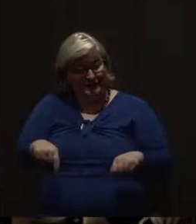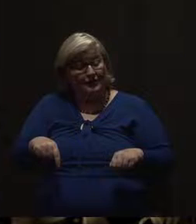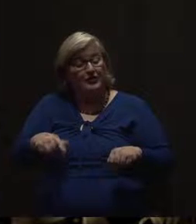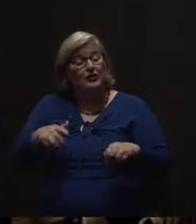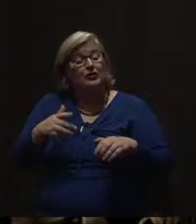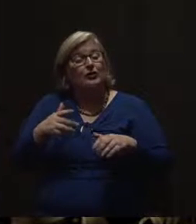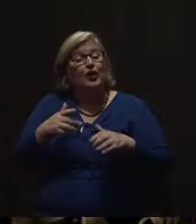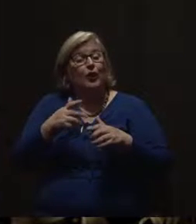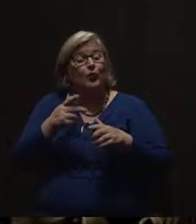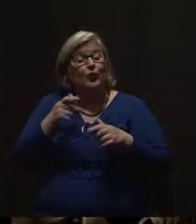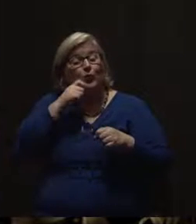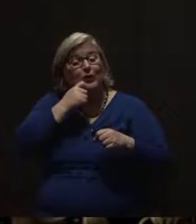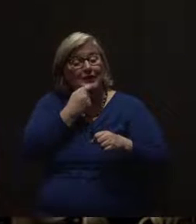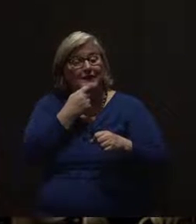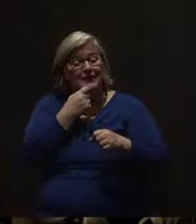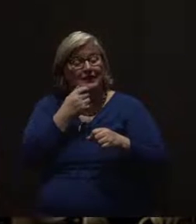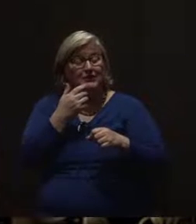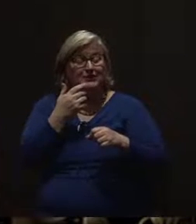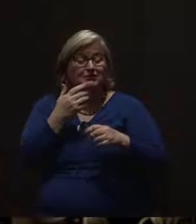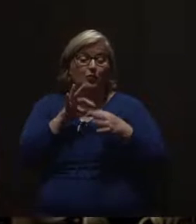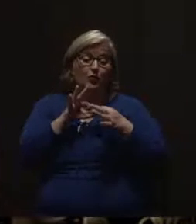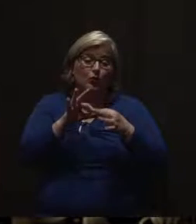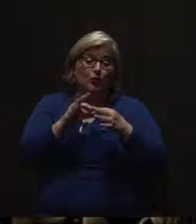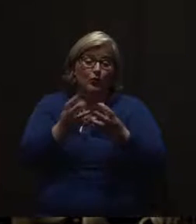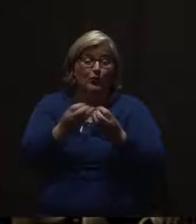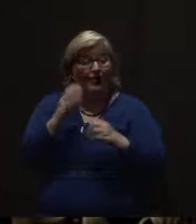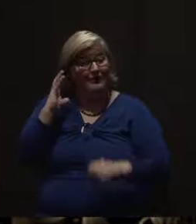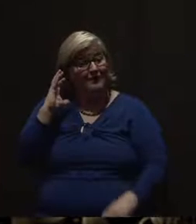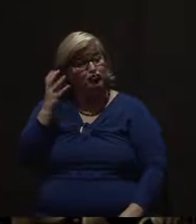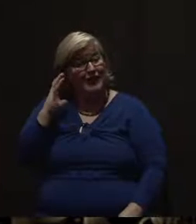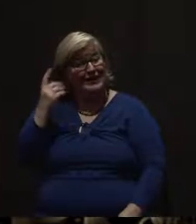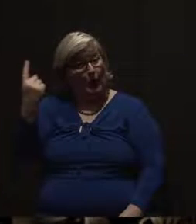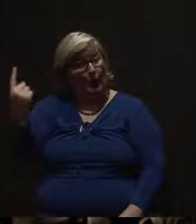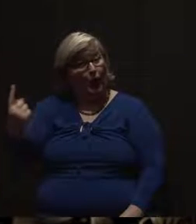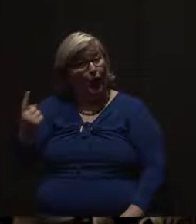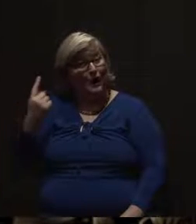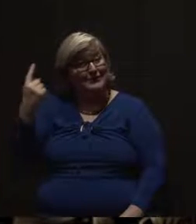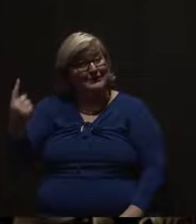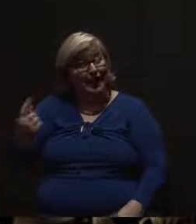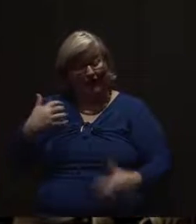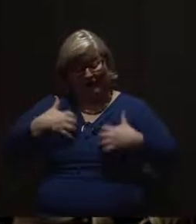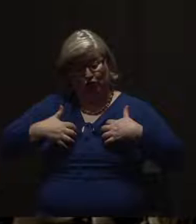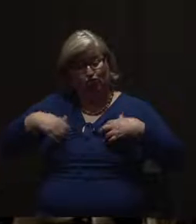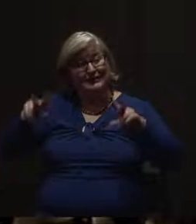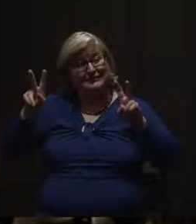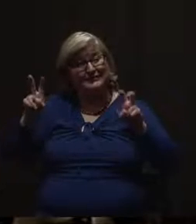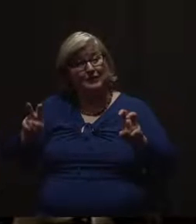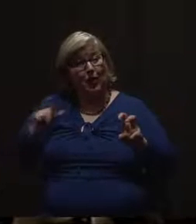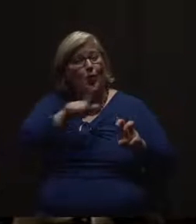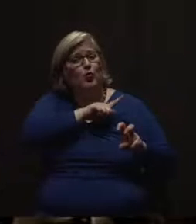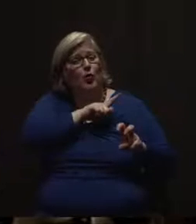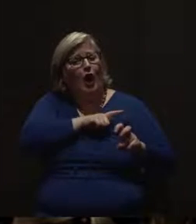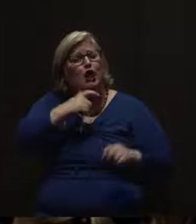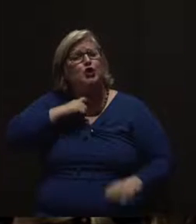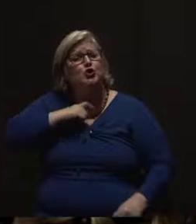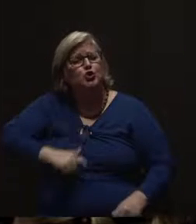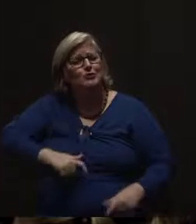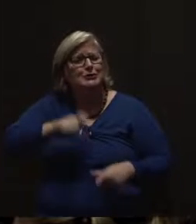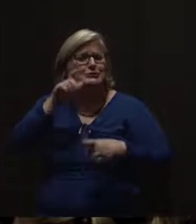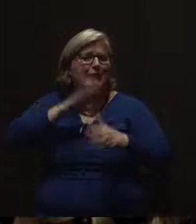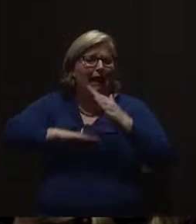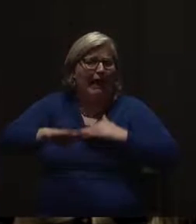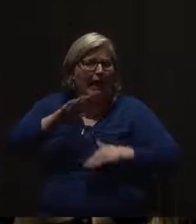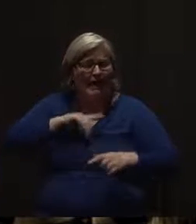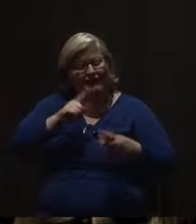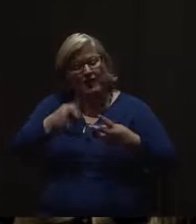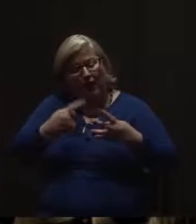journalist and host of radio, podcast, and TV. She is fascinated by why we humans do what we do